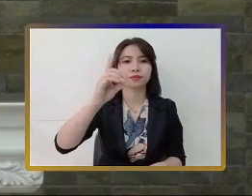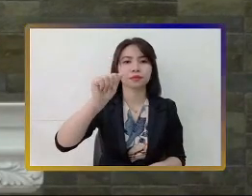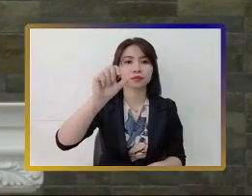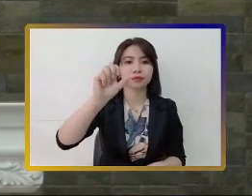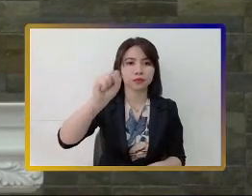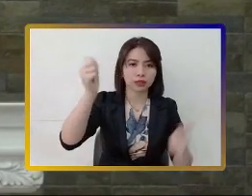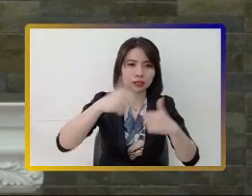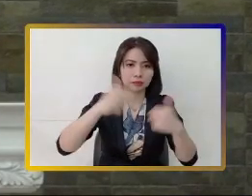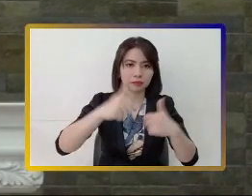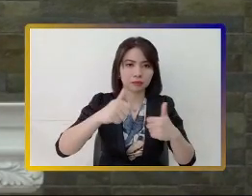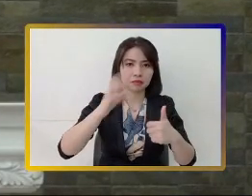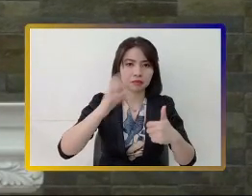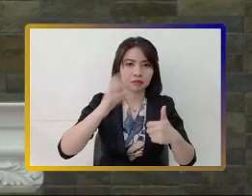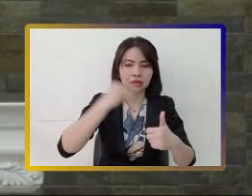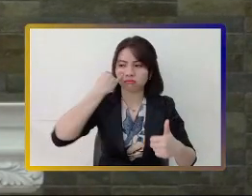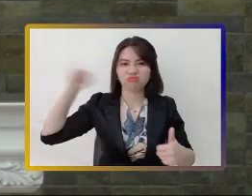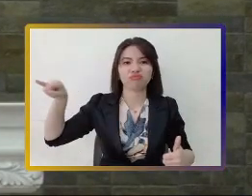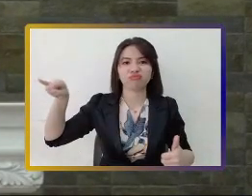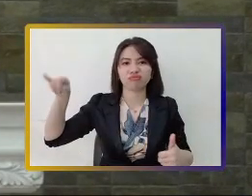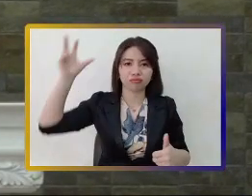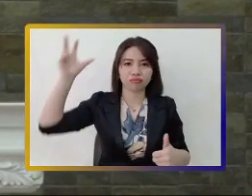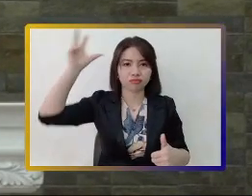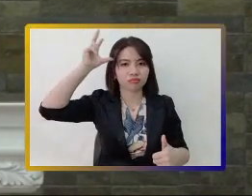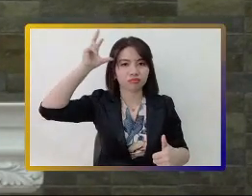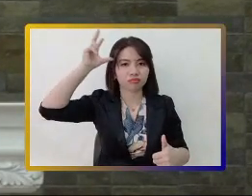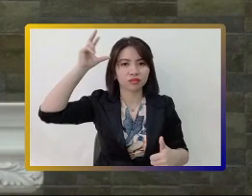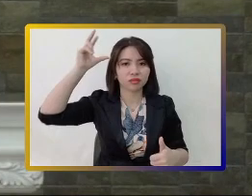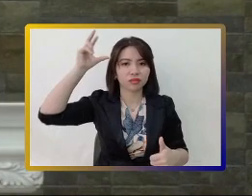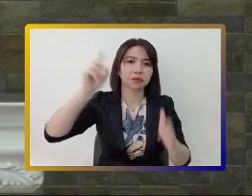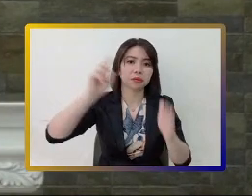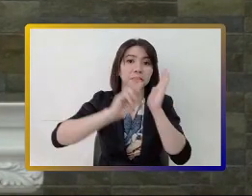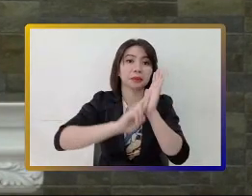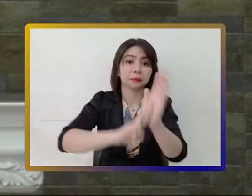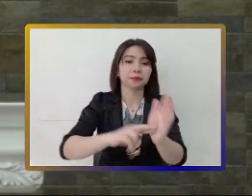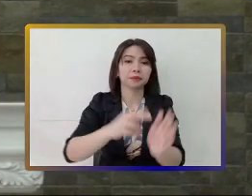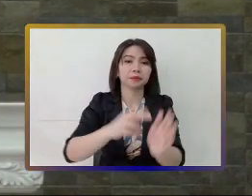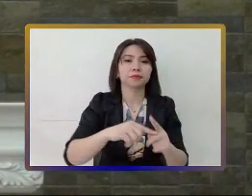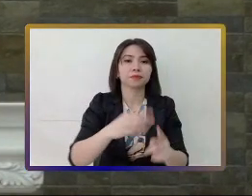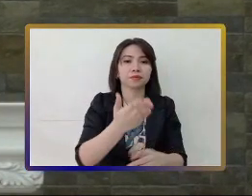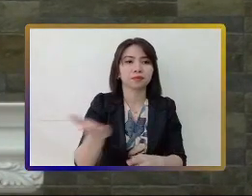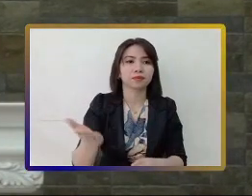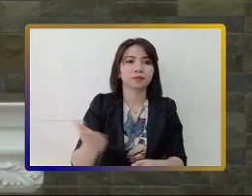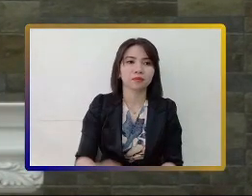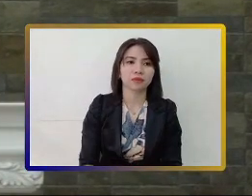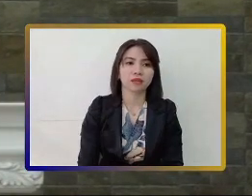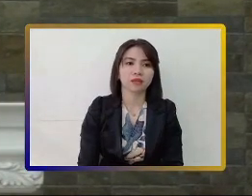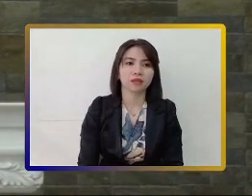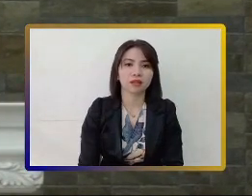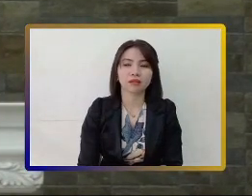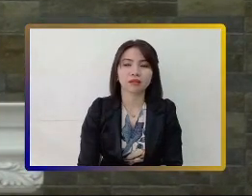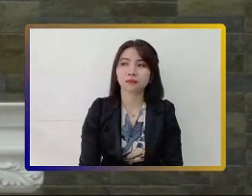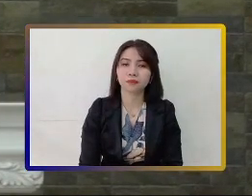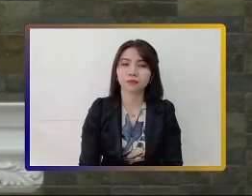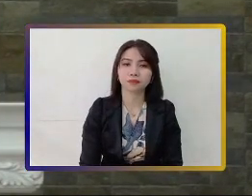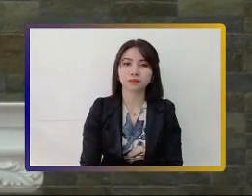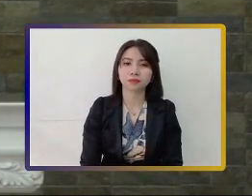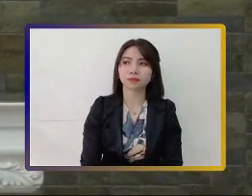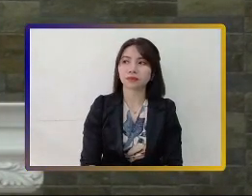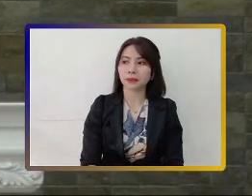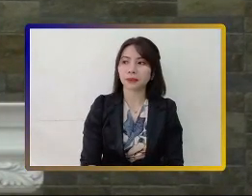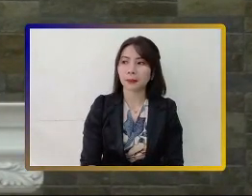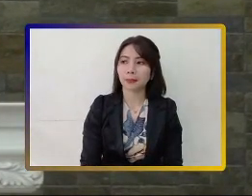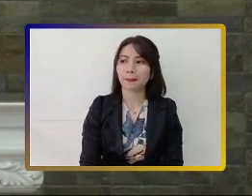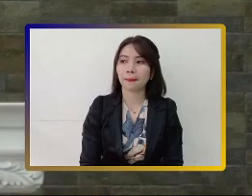satanic manifestation. No. Kaya mga kapatid ngayon, huwag